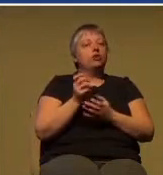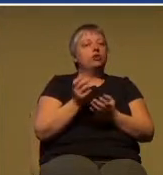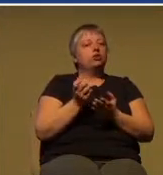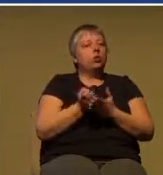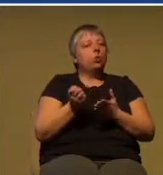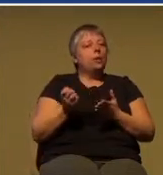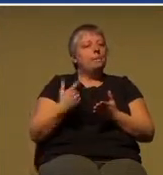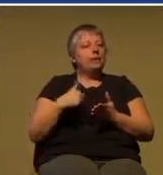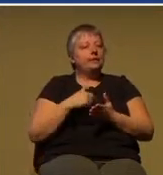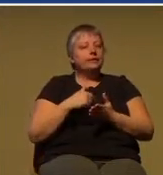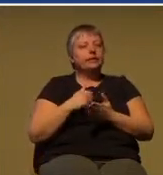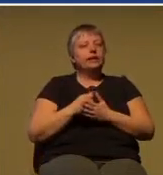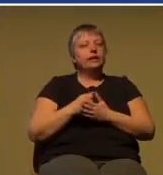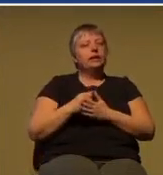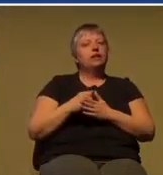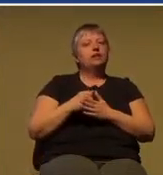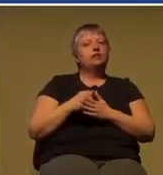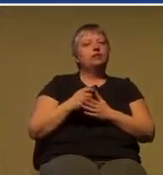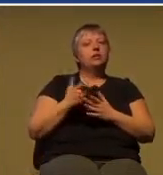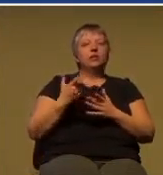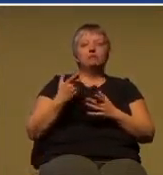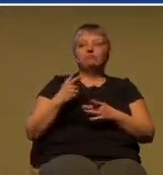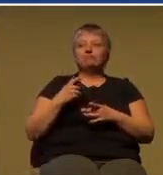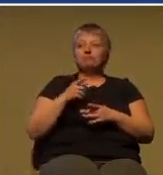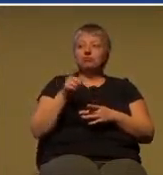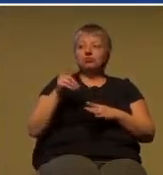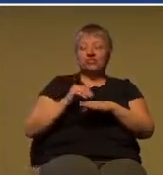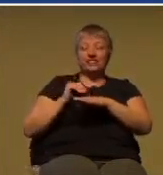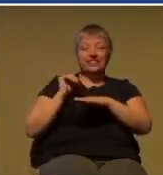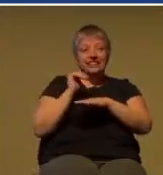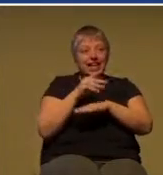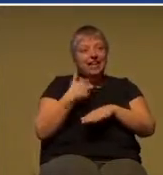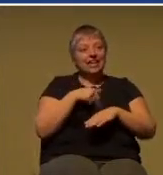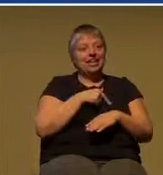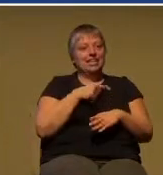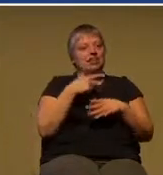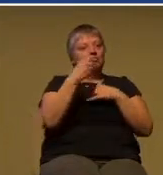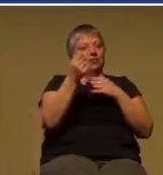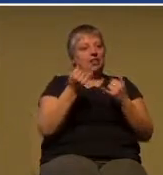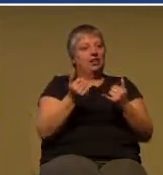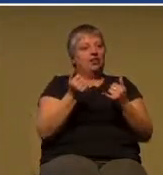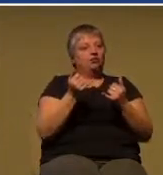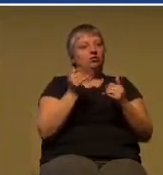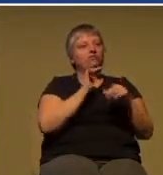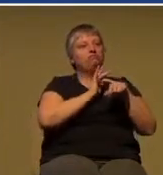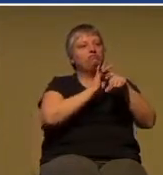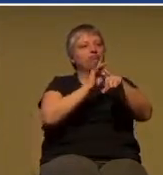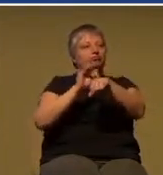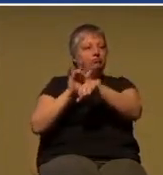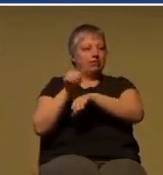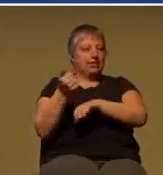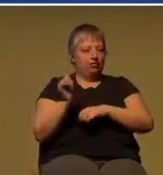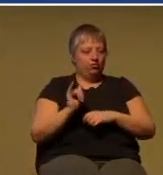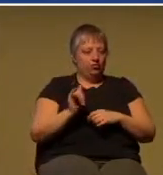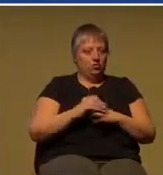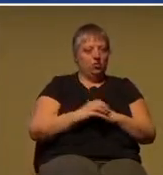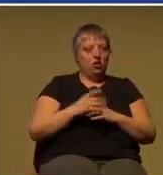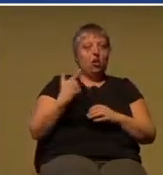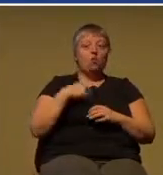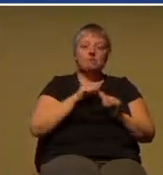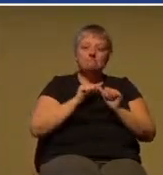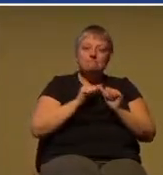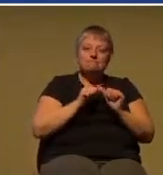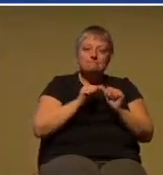workers, and we are so blessed that we have the opportunity to do this. So we're going to press on and keep doing these